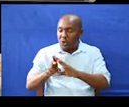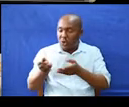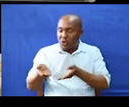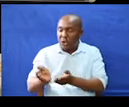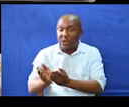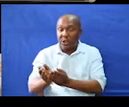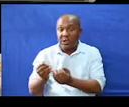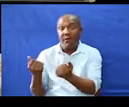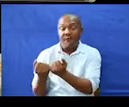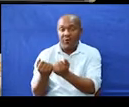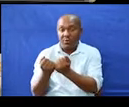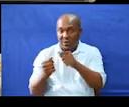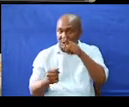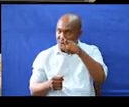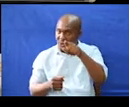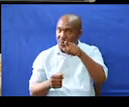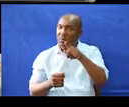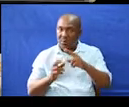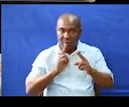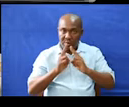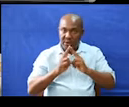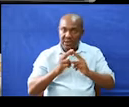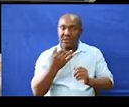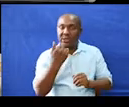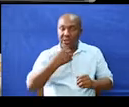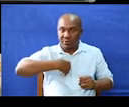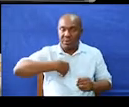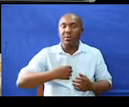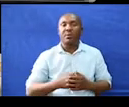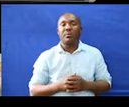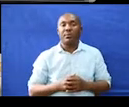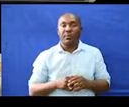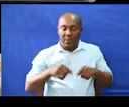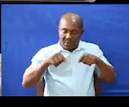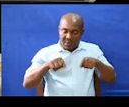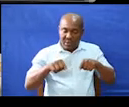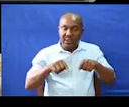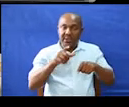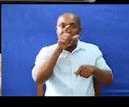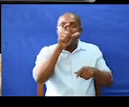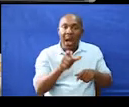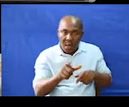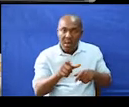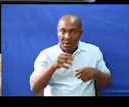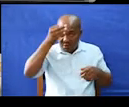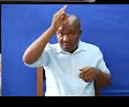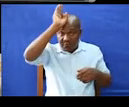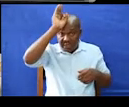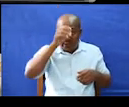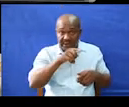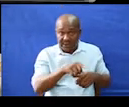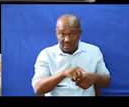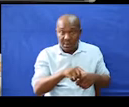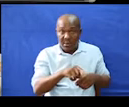to discuss, it's you to tell me. And this man said that